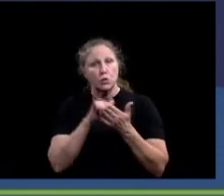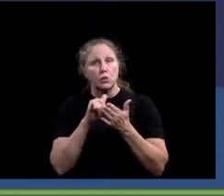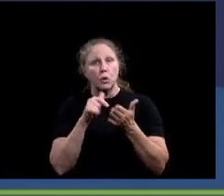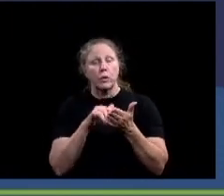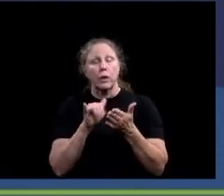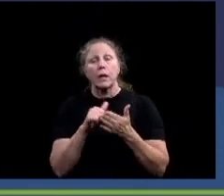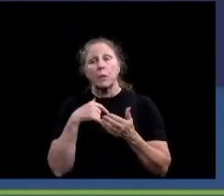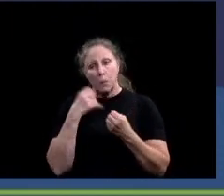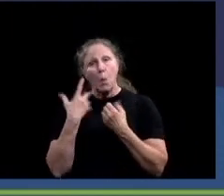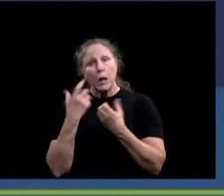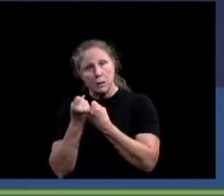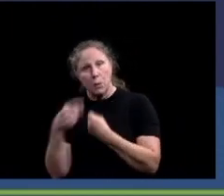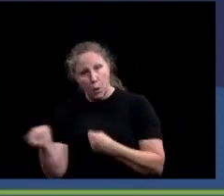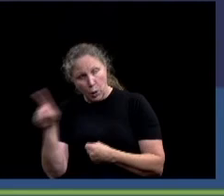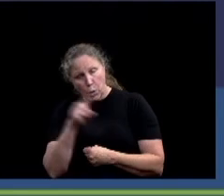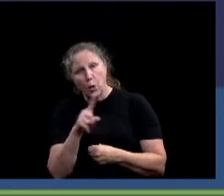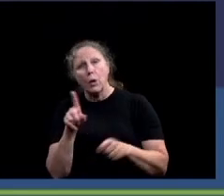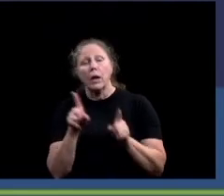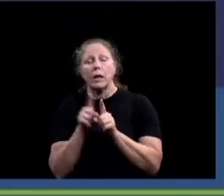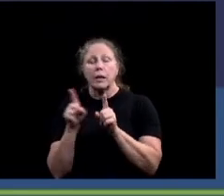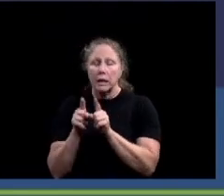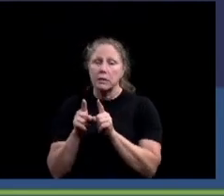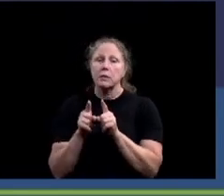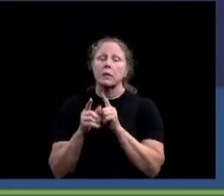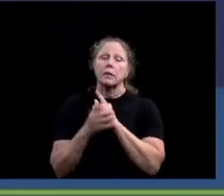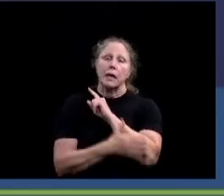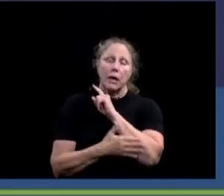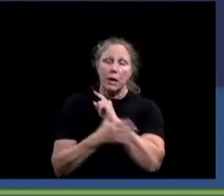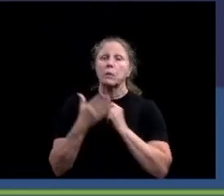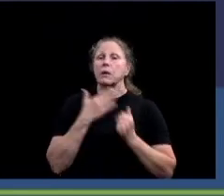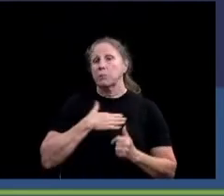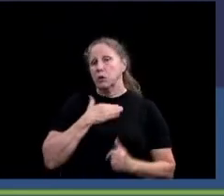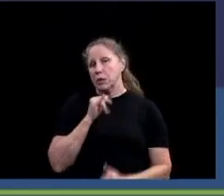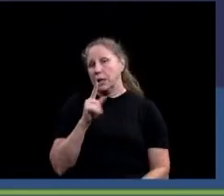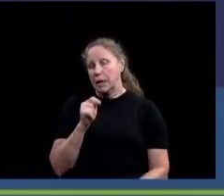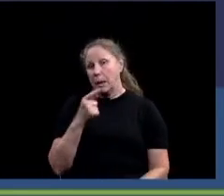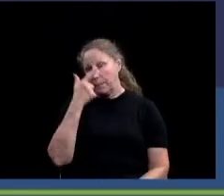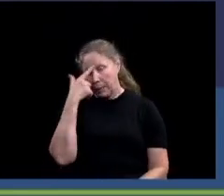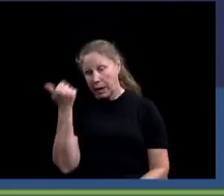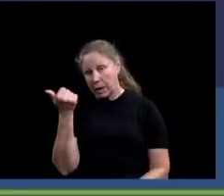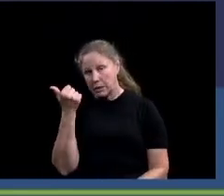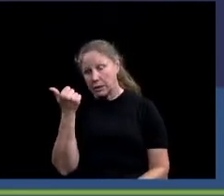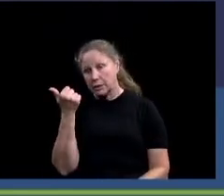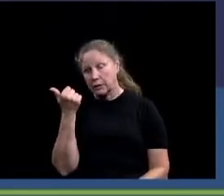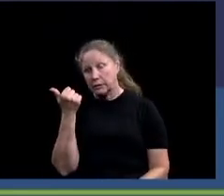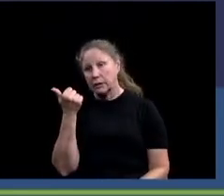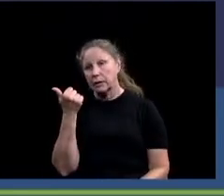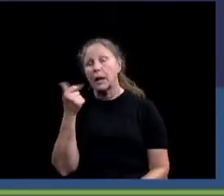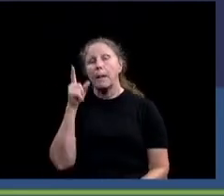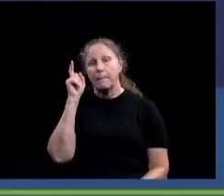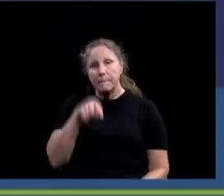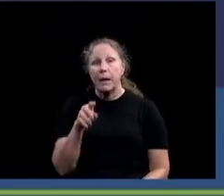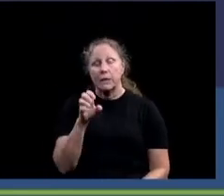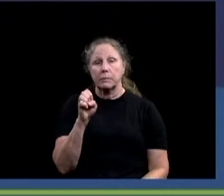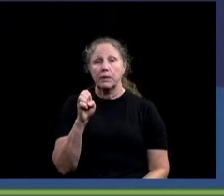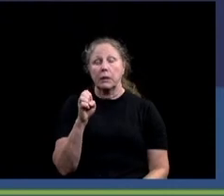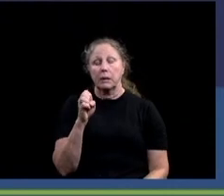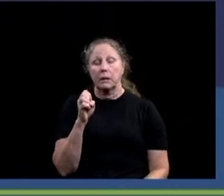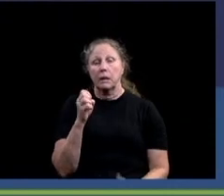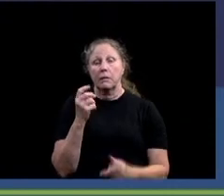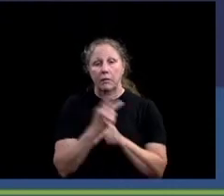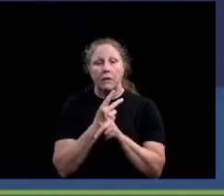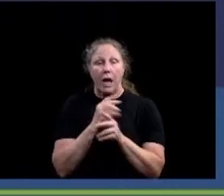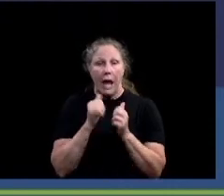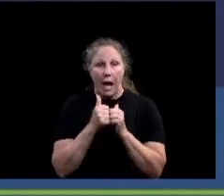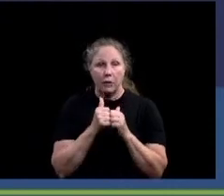And we appreciate that kind of stuff because there has got to be a way for us to compartmentalize because, police officers